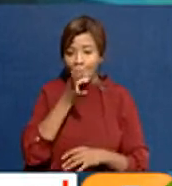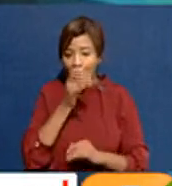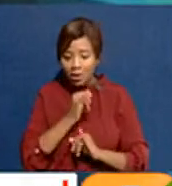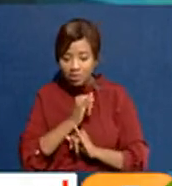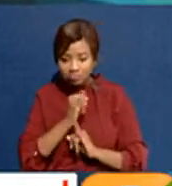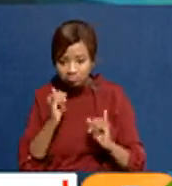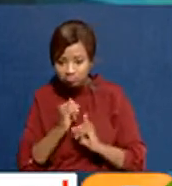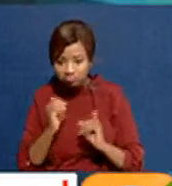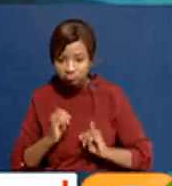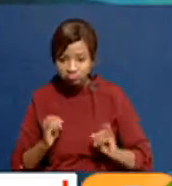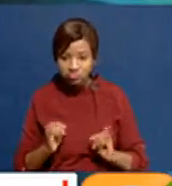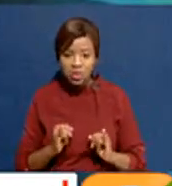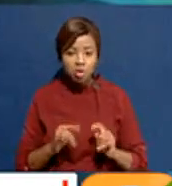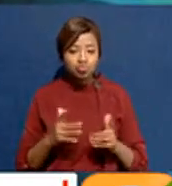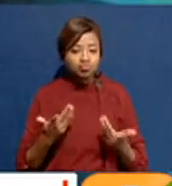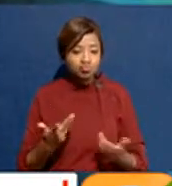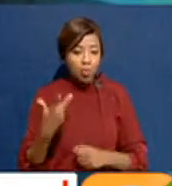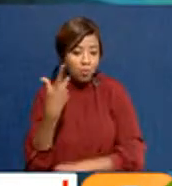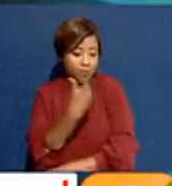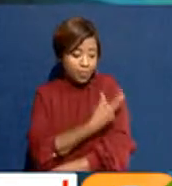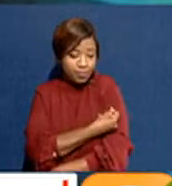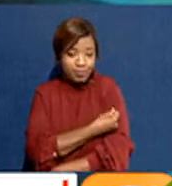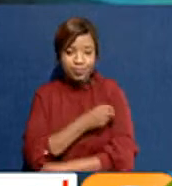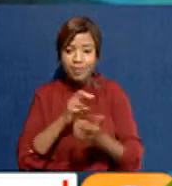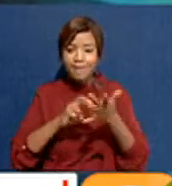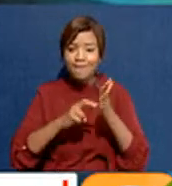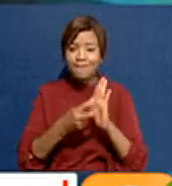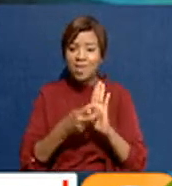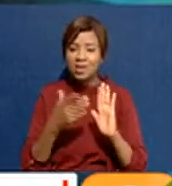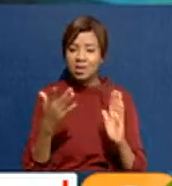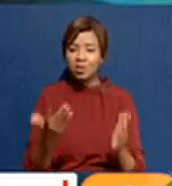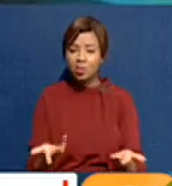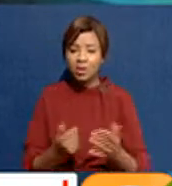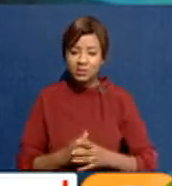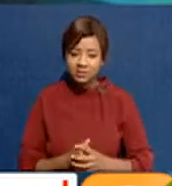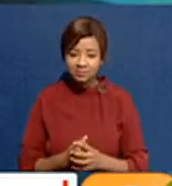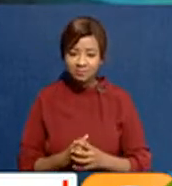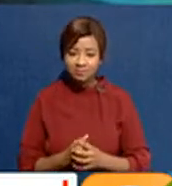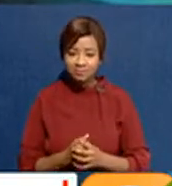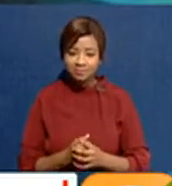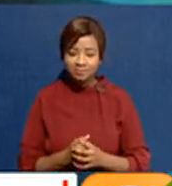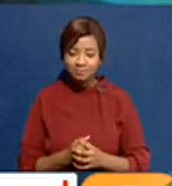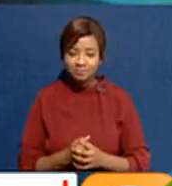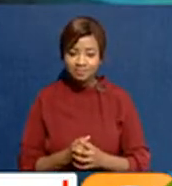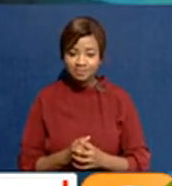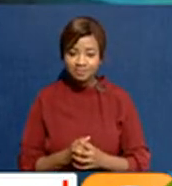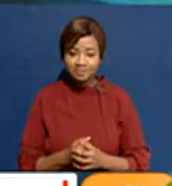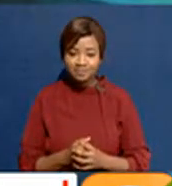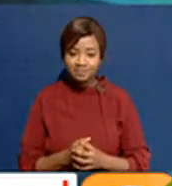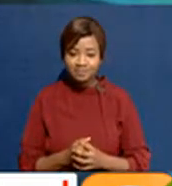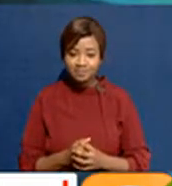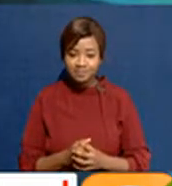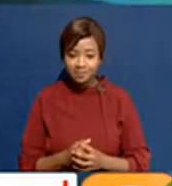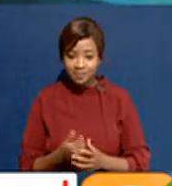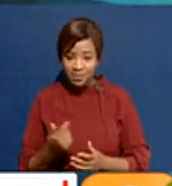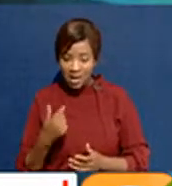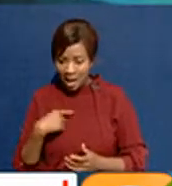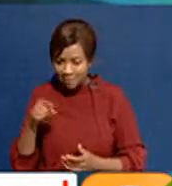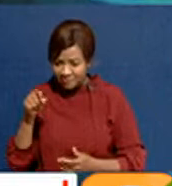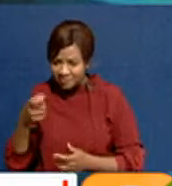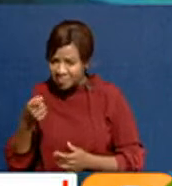exactly is immunization? So immunization is the act of introducing a substance to the